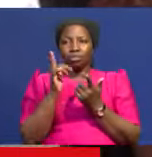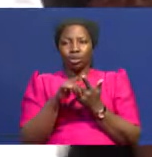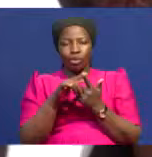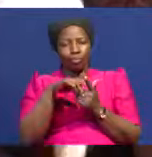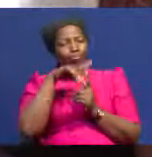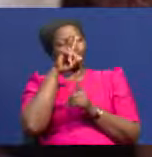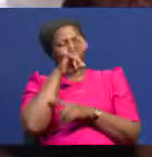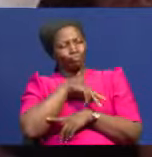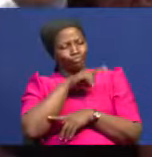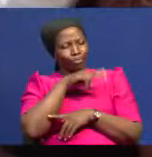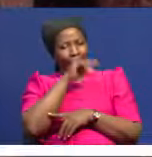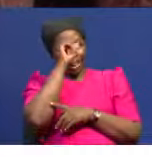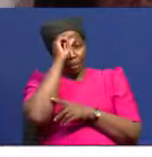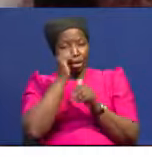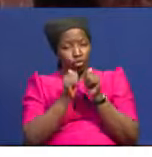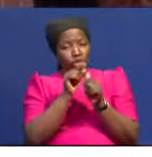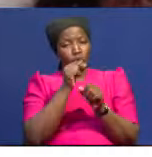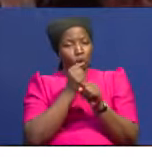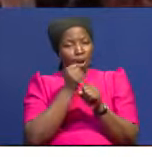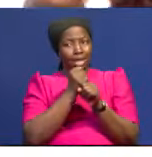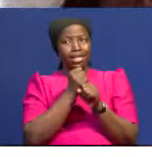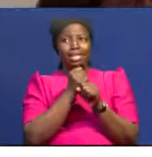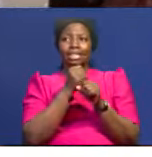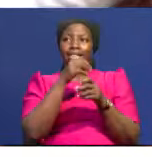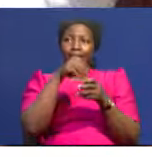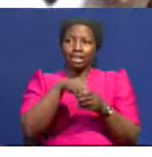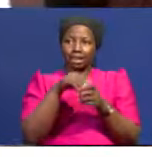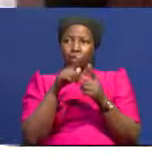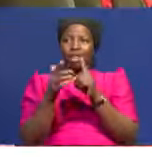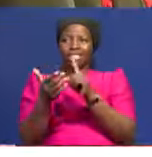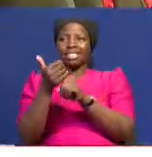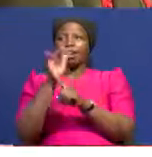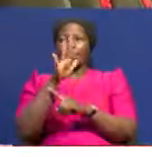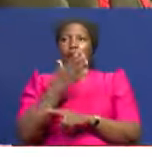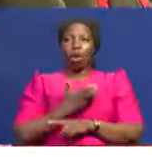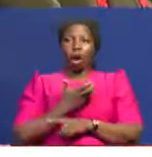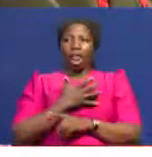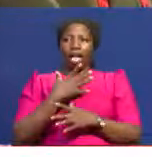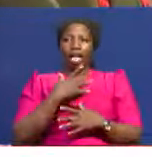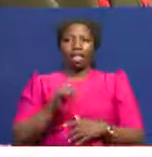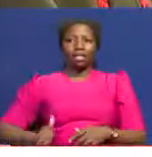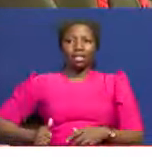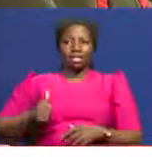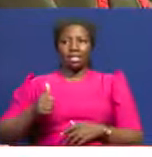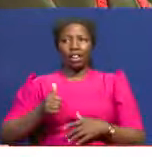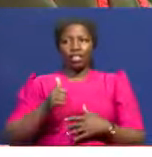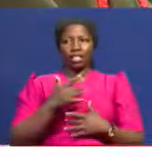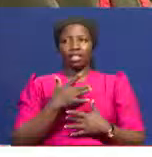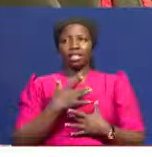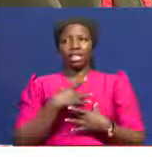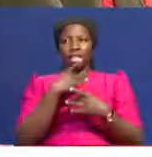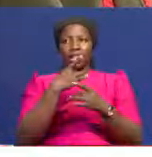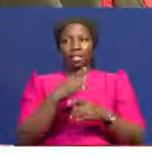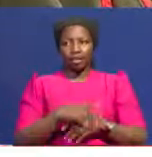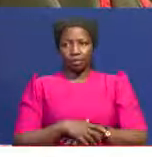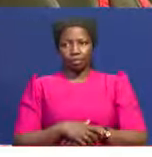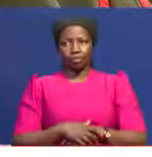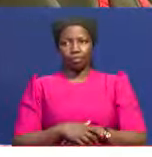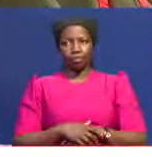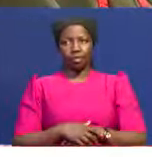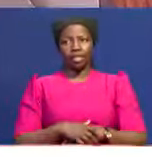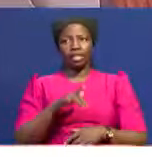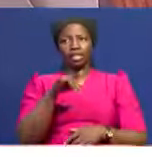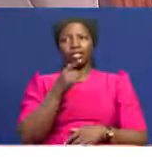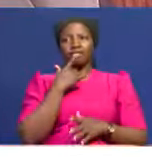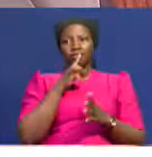in to achieve and attain your own selfish interests. Gachagua further dared the perceived allies of the president, saying